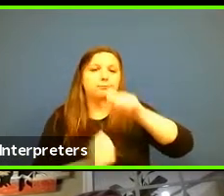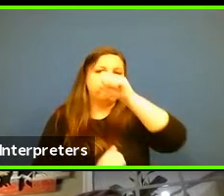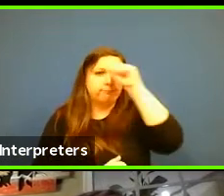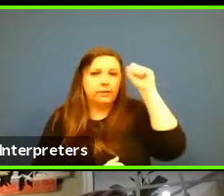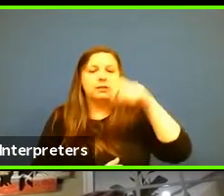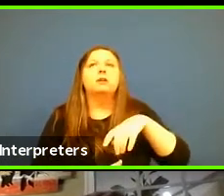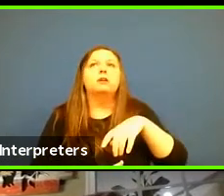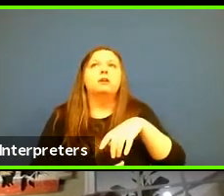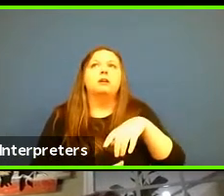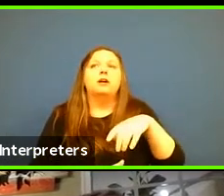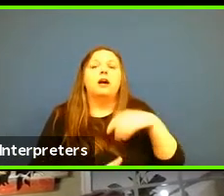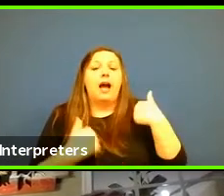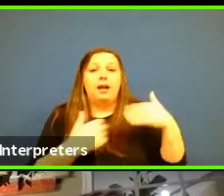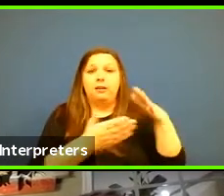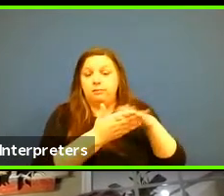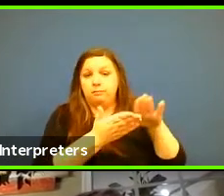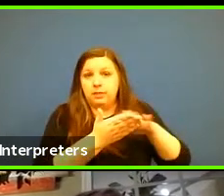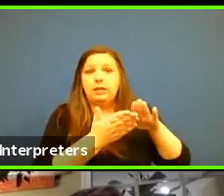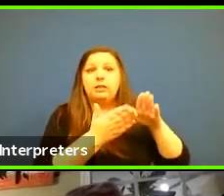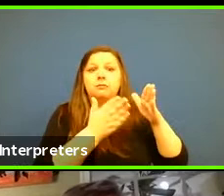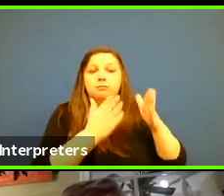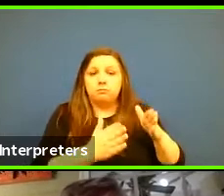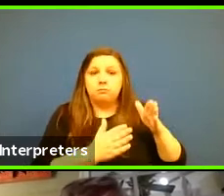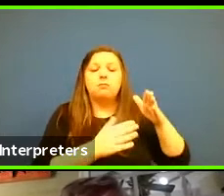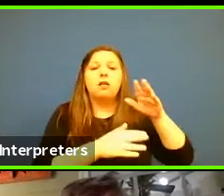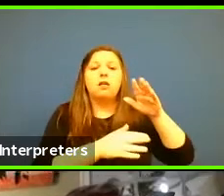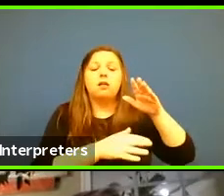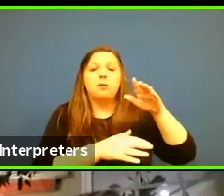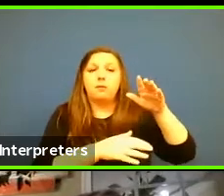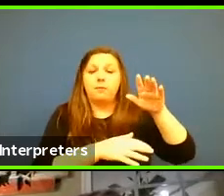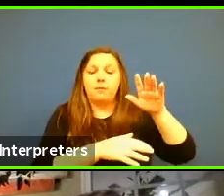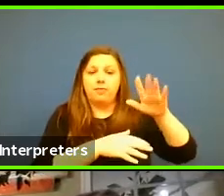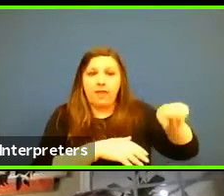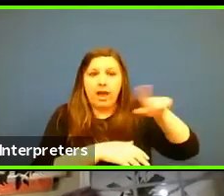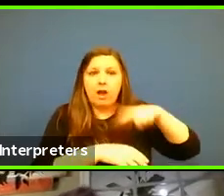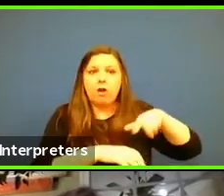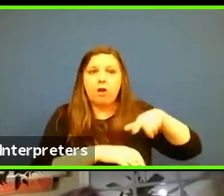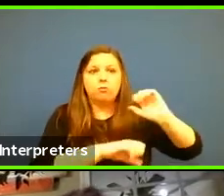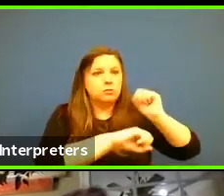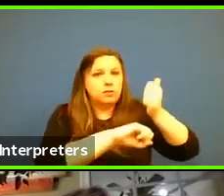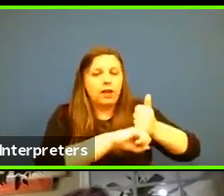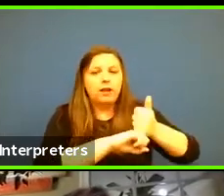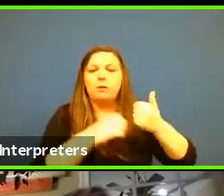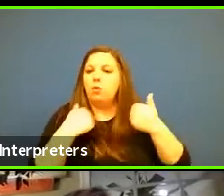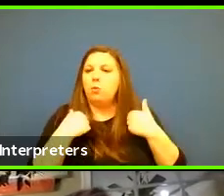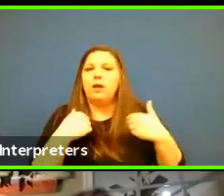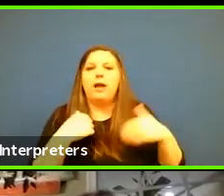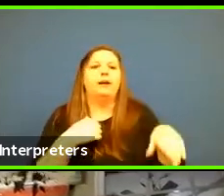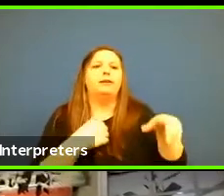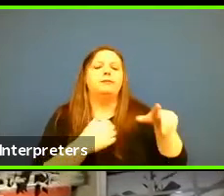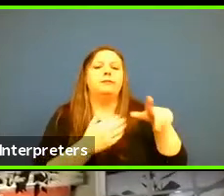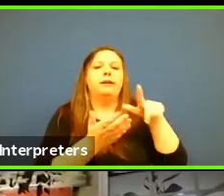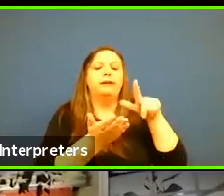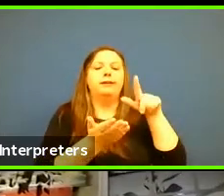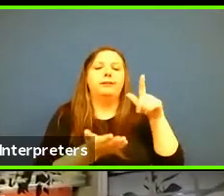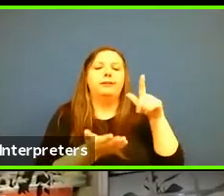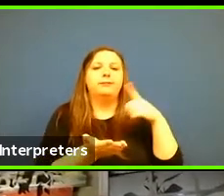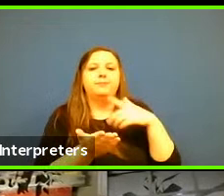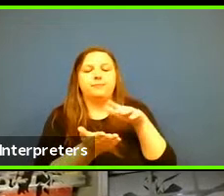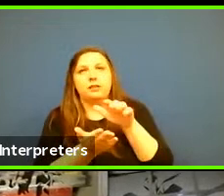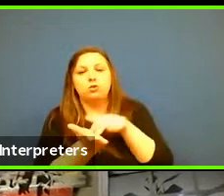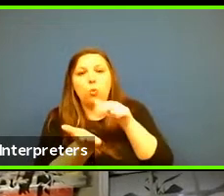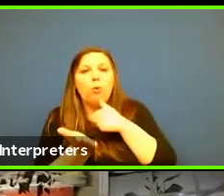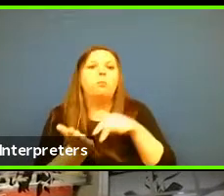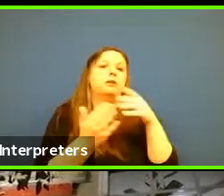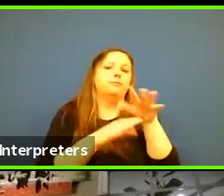staff had set up. We had hand sanitizers, gloves, masks. They brought the defoggers and all of the equipment that they